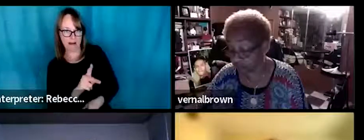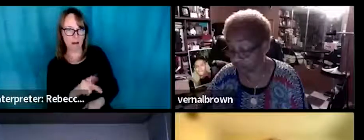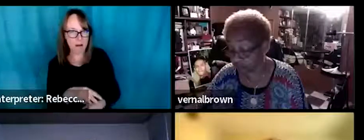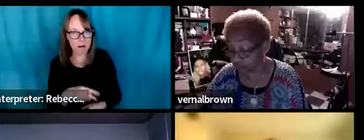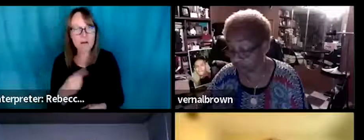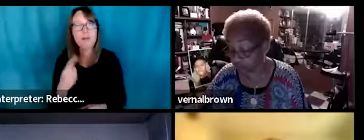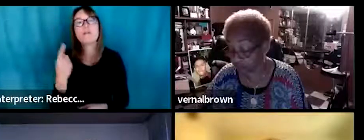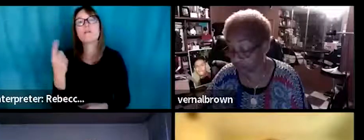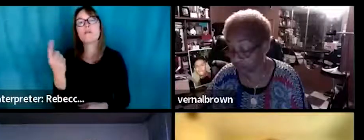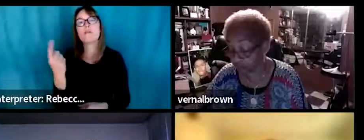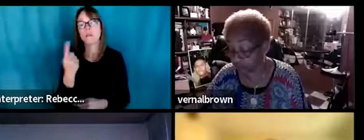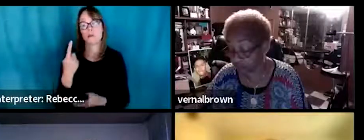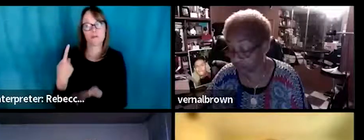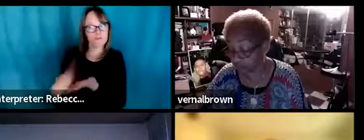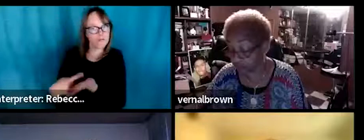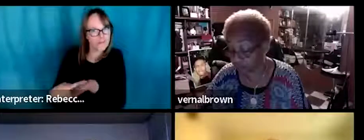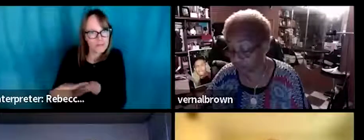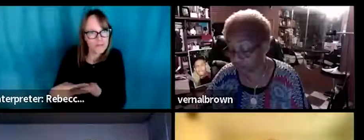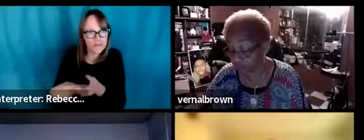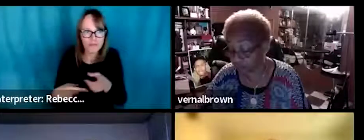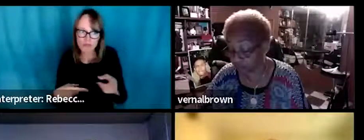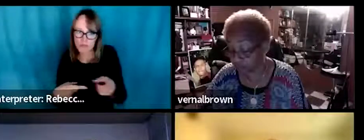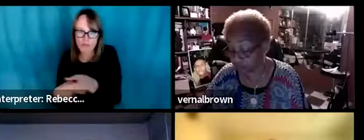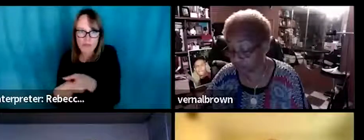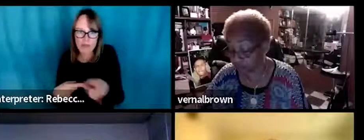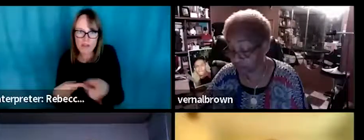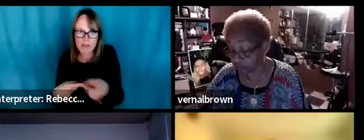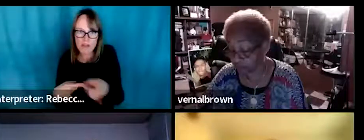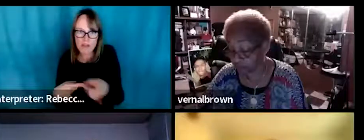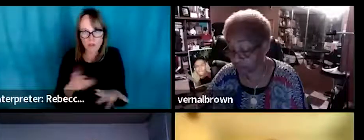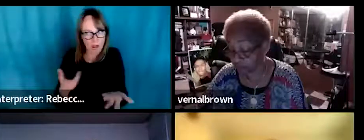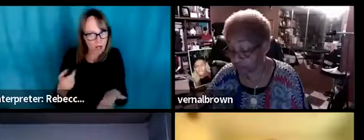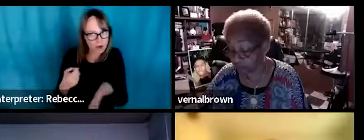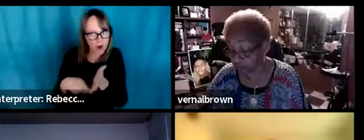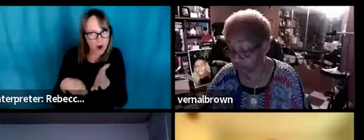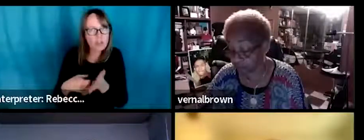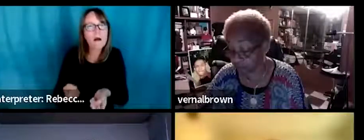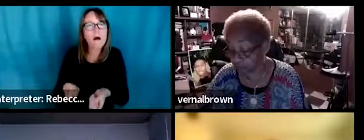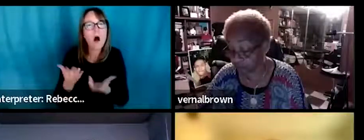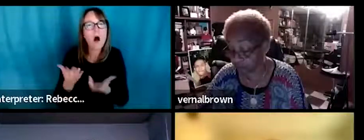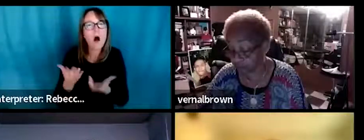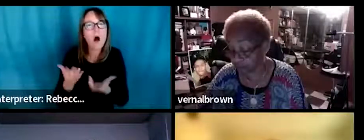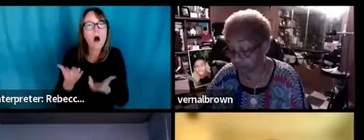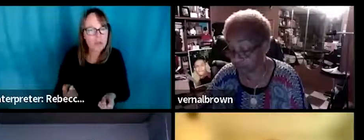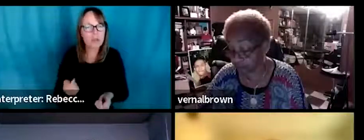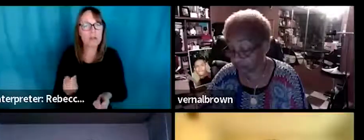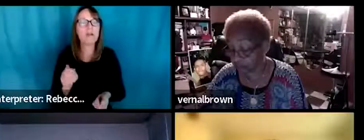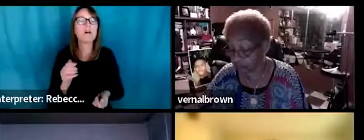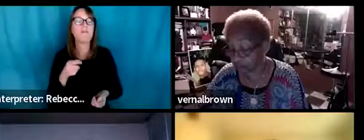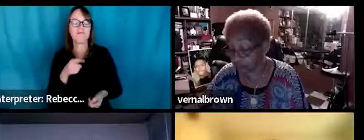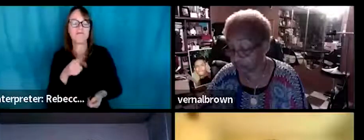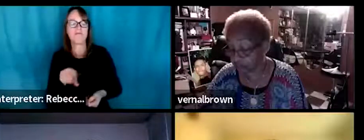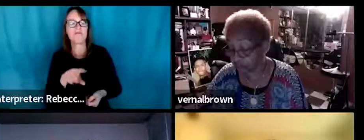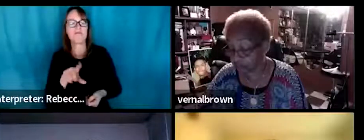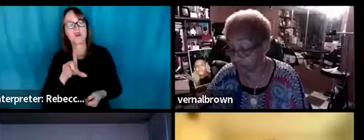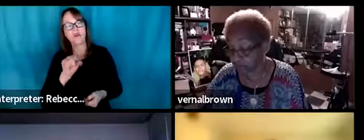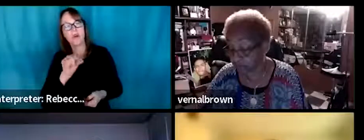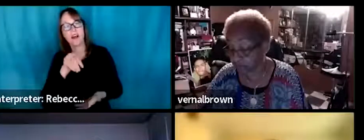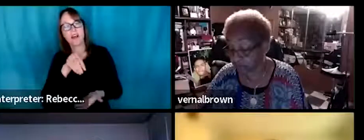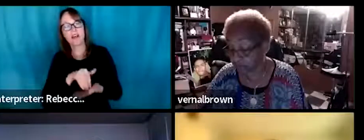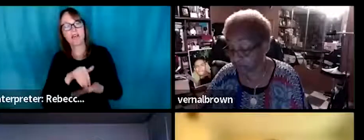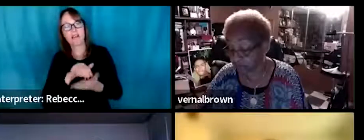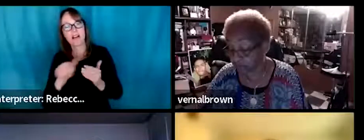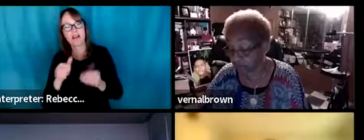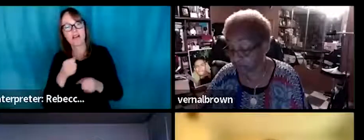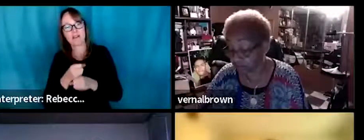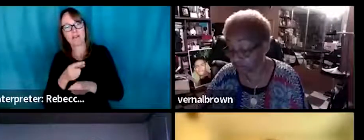through further research, we've determined that it's about $20,000 a year that Cortex pays for